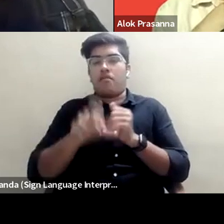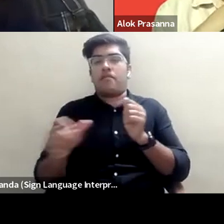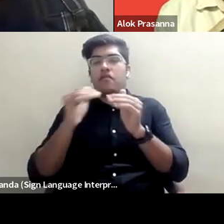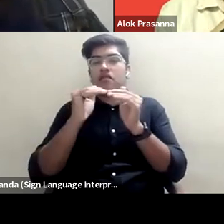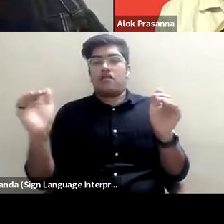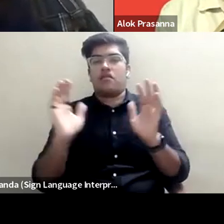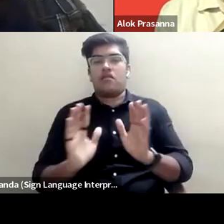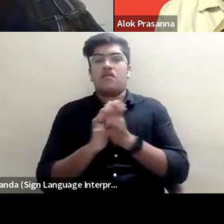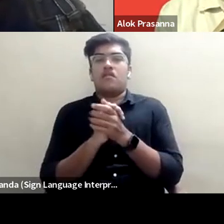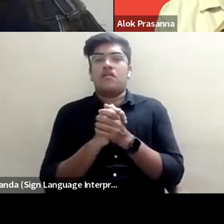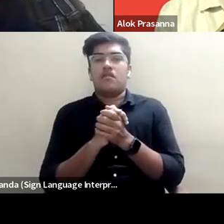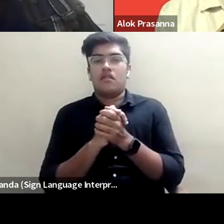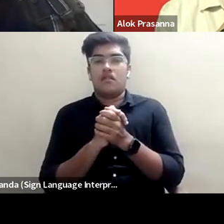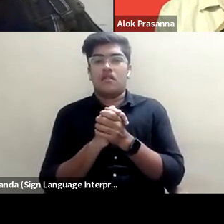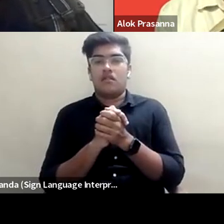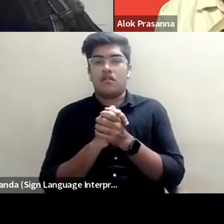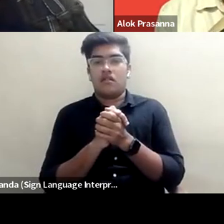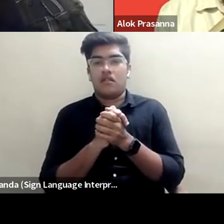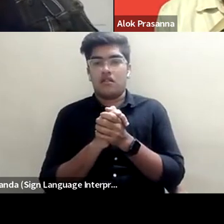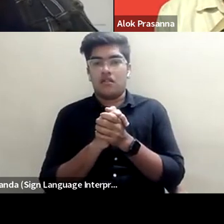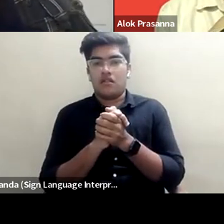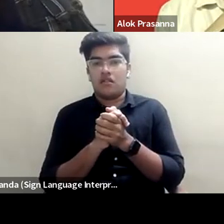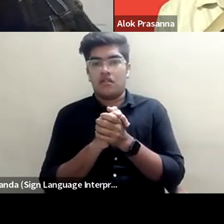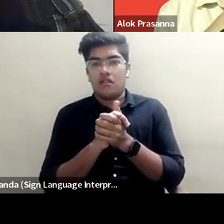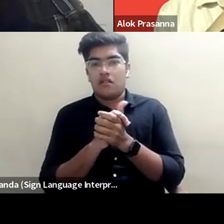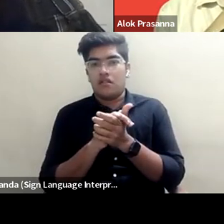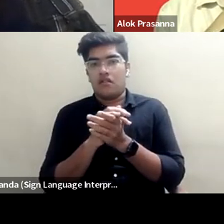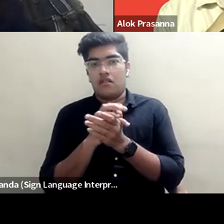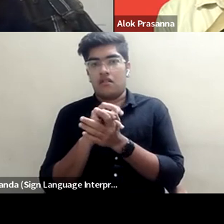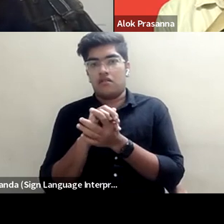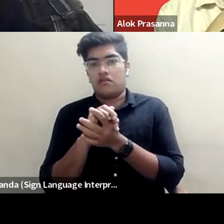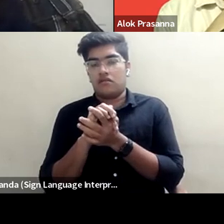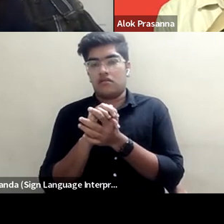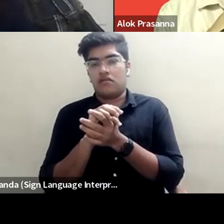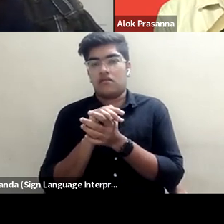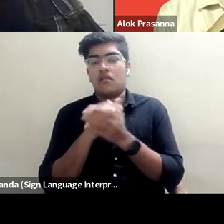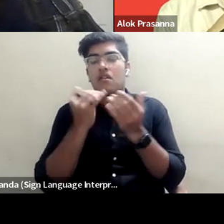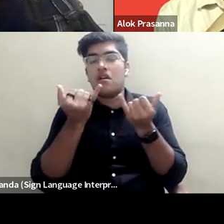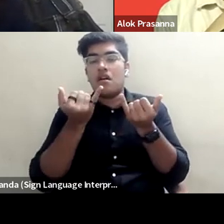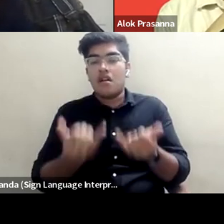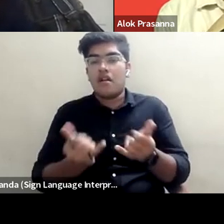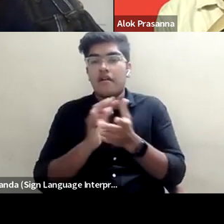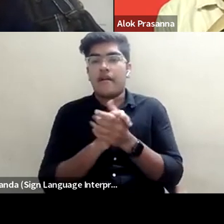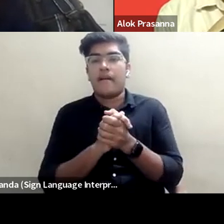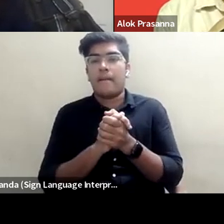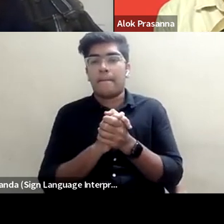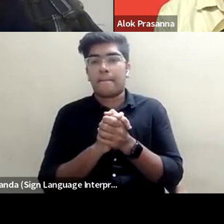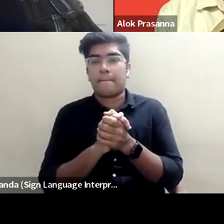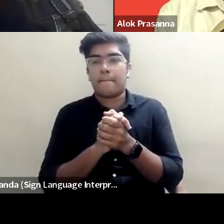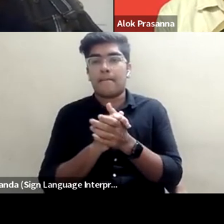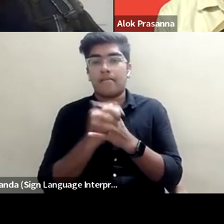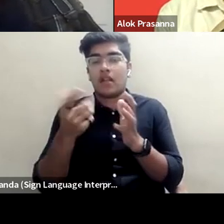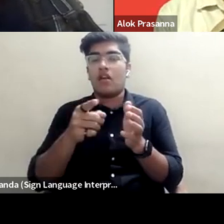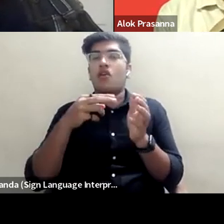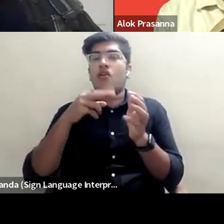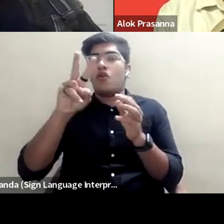of the Constituent Assembly are concerned. Yes. Now, the vocabulary of the